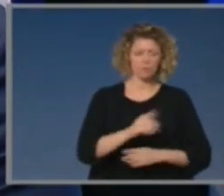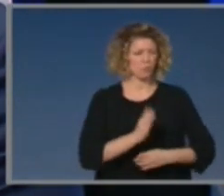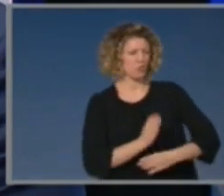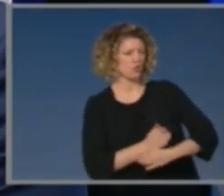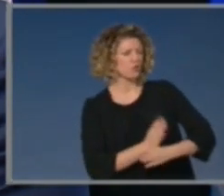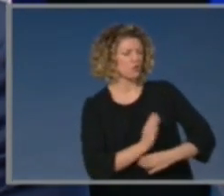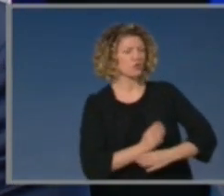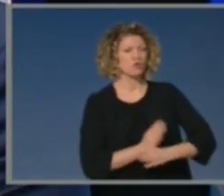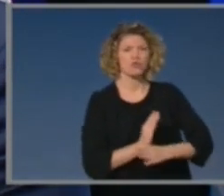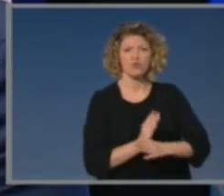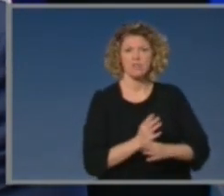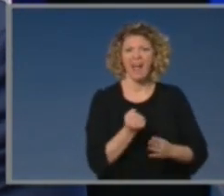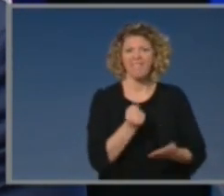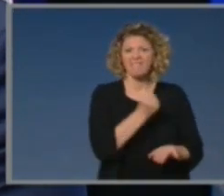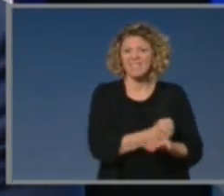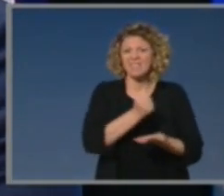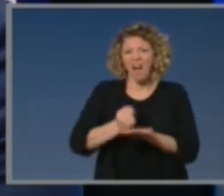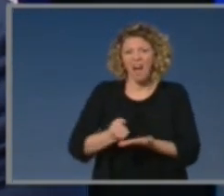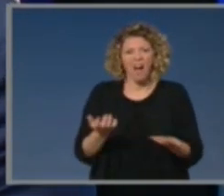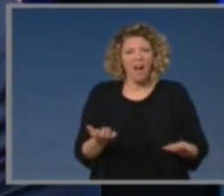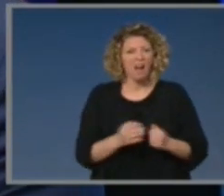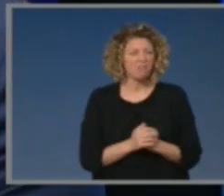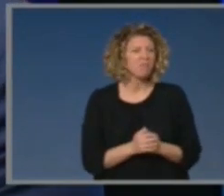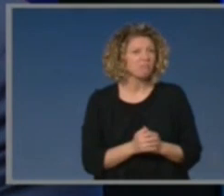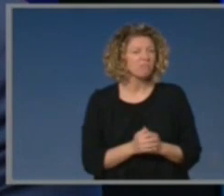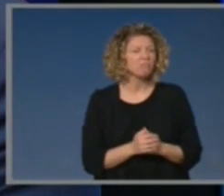you're wanting to hack into